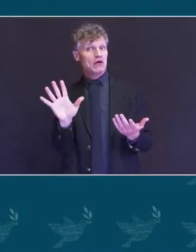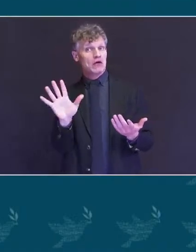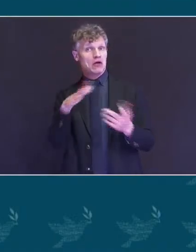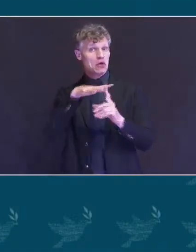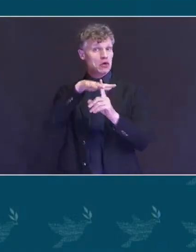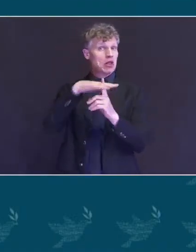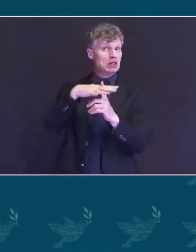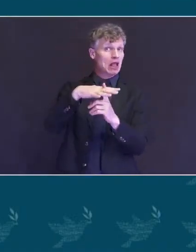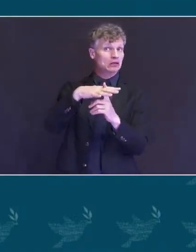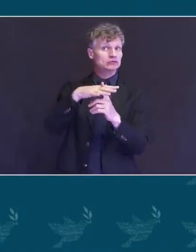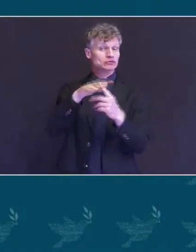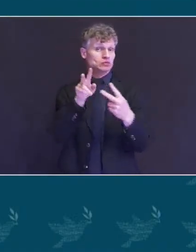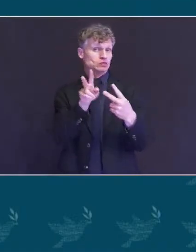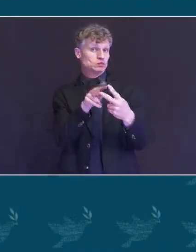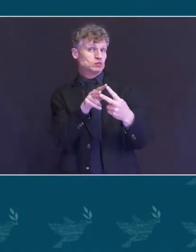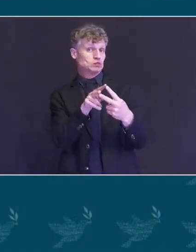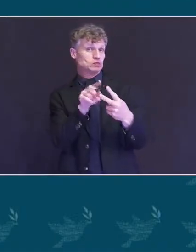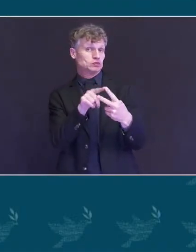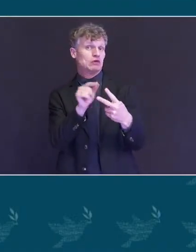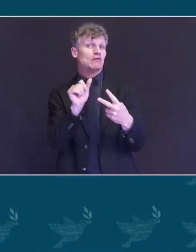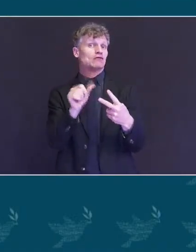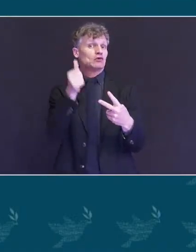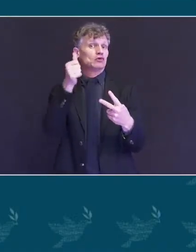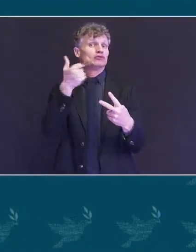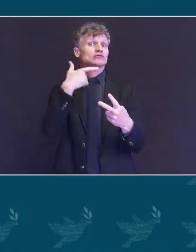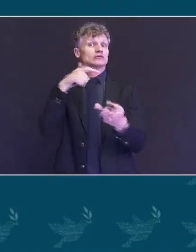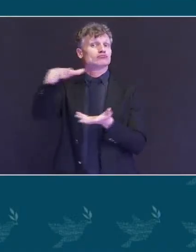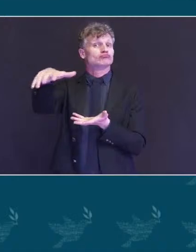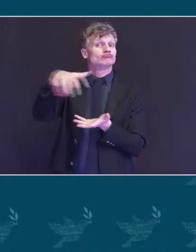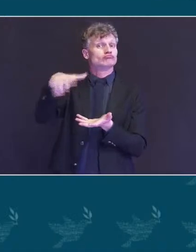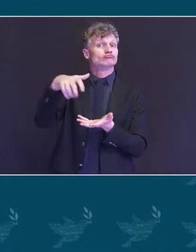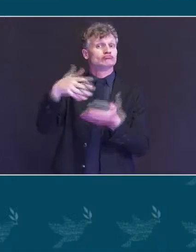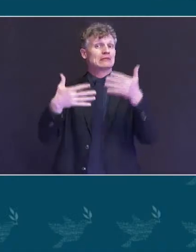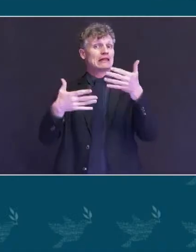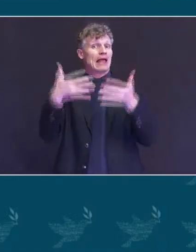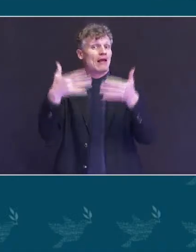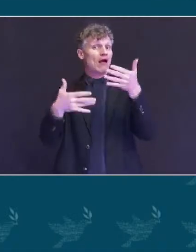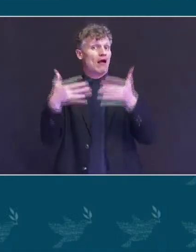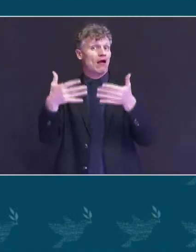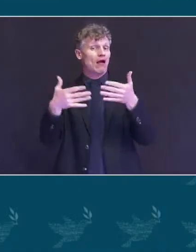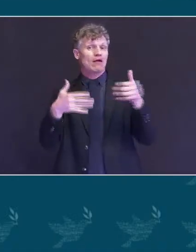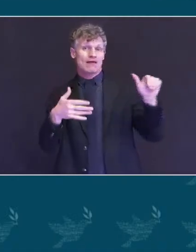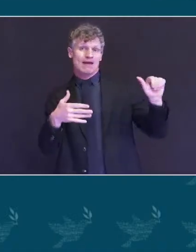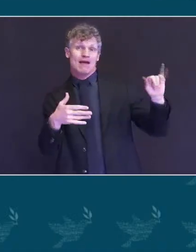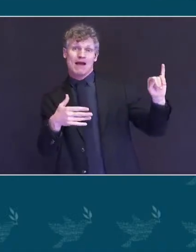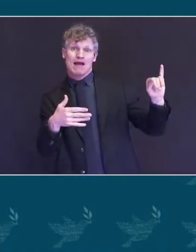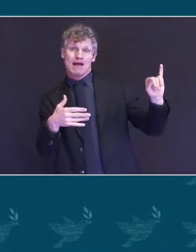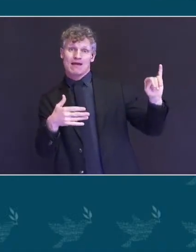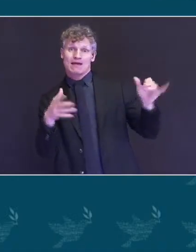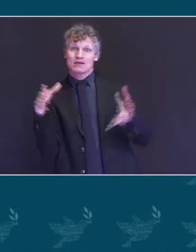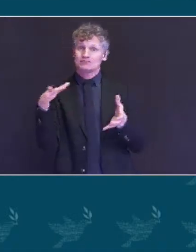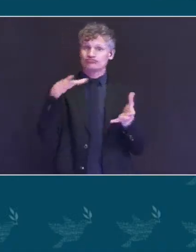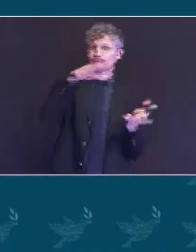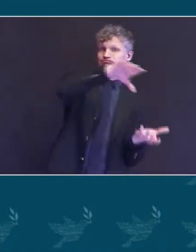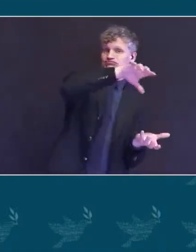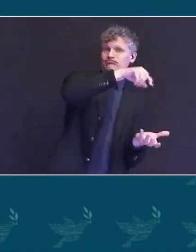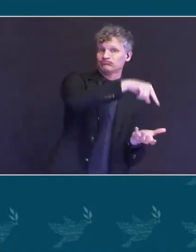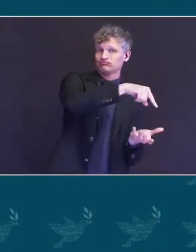in data collection or the creation of AI models. Data